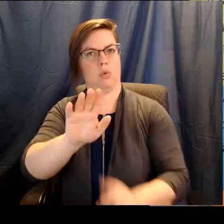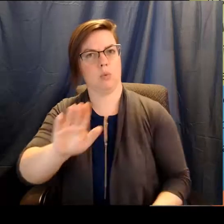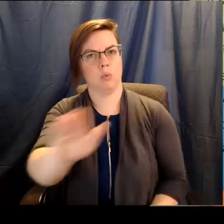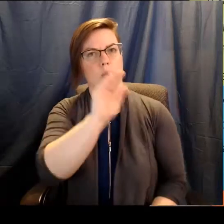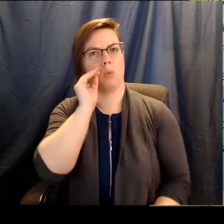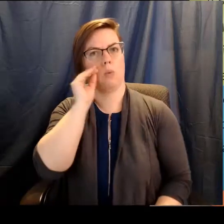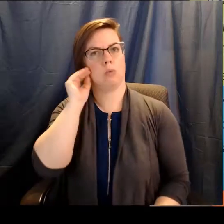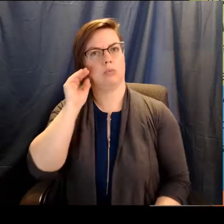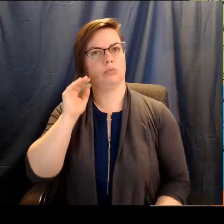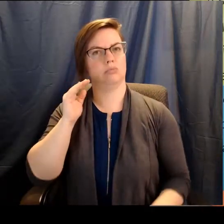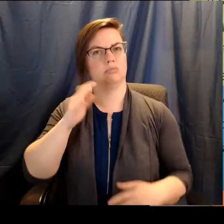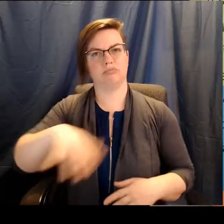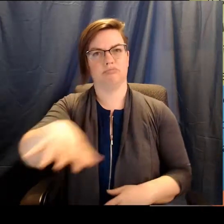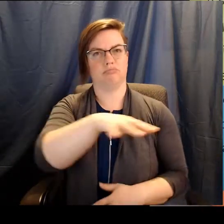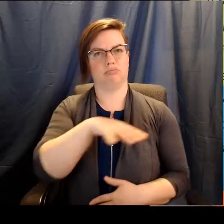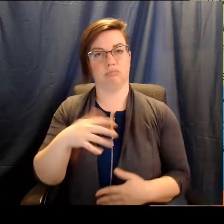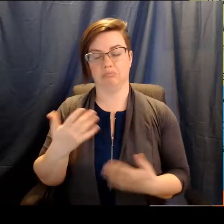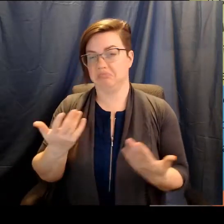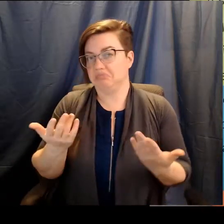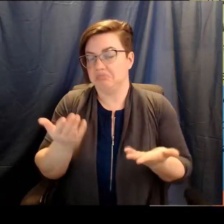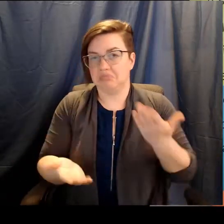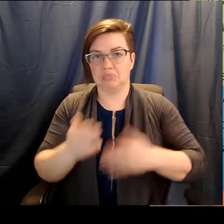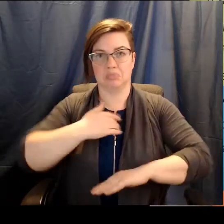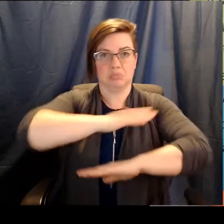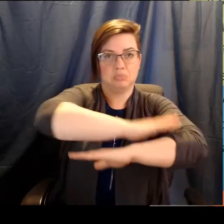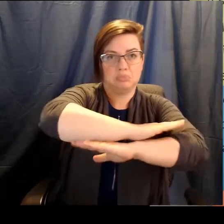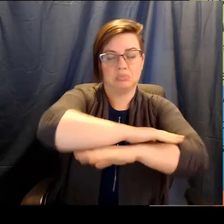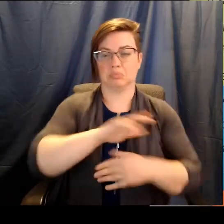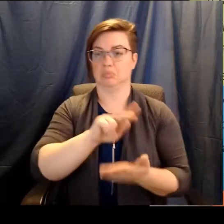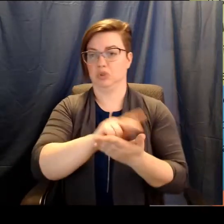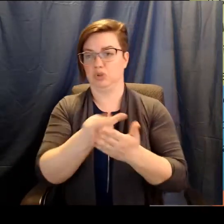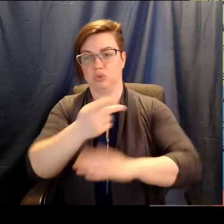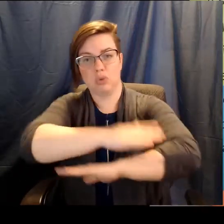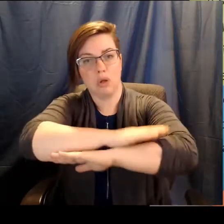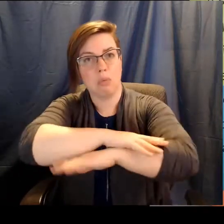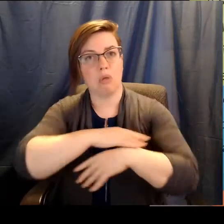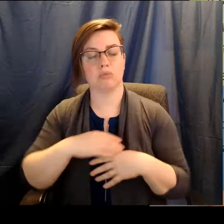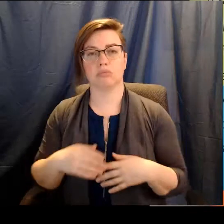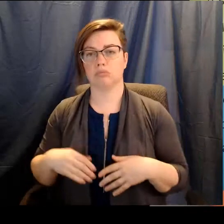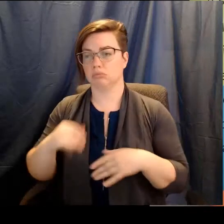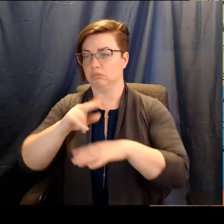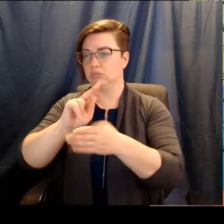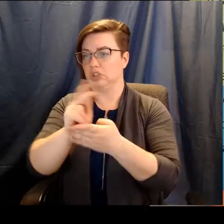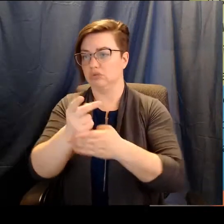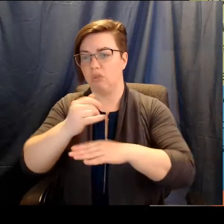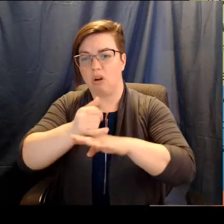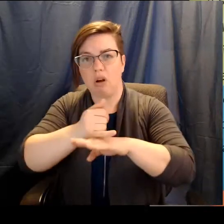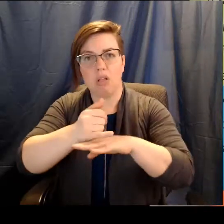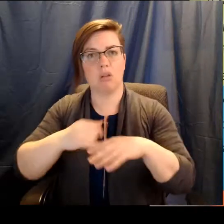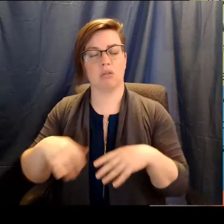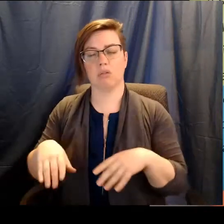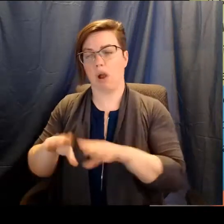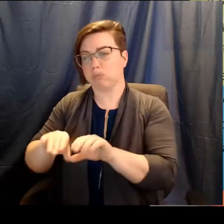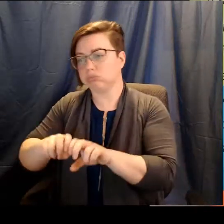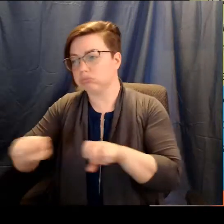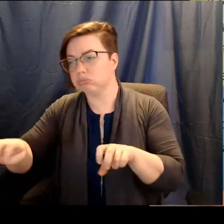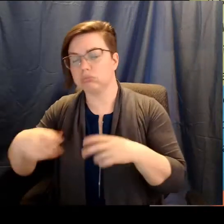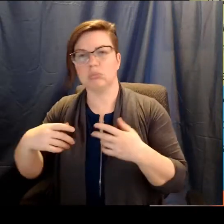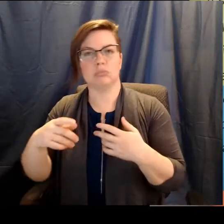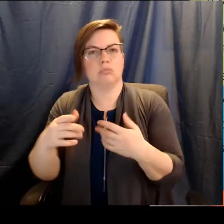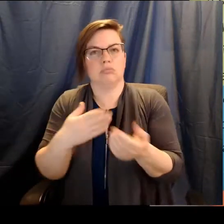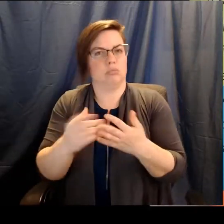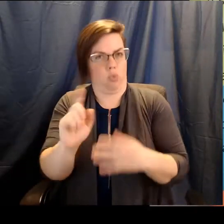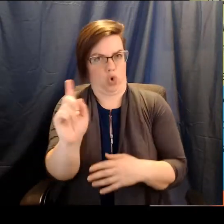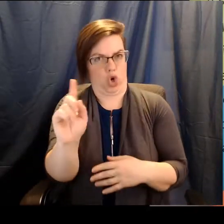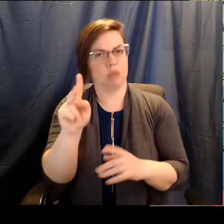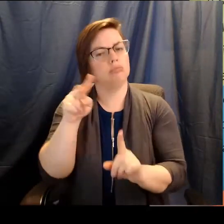or at your kitchen island or else sitting on the couch. In this next video, you will have wanted to complete